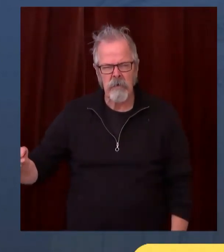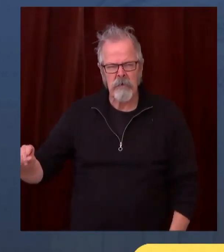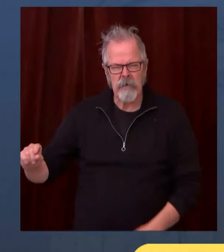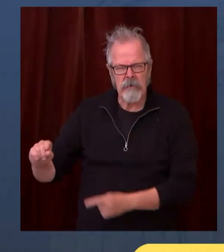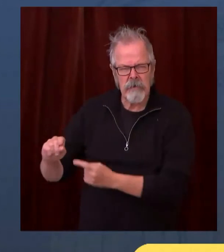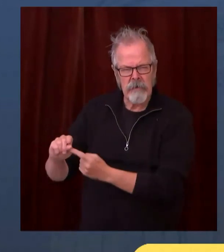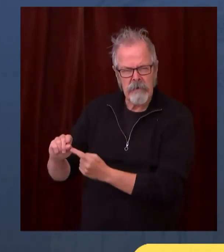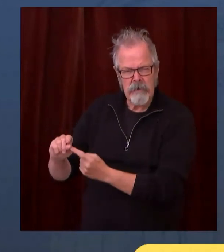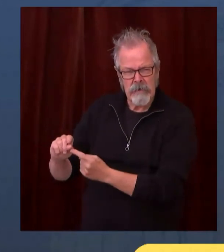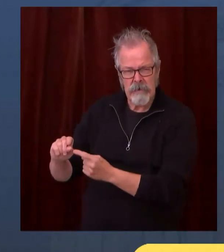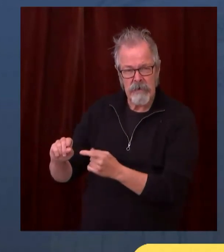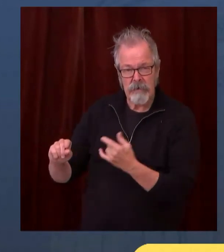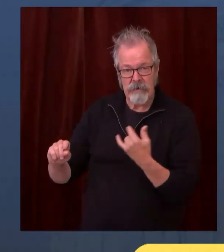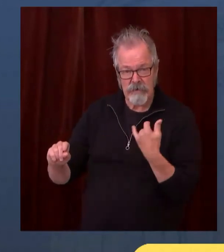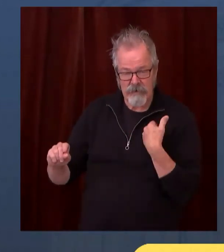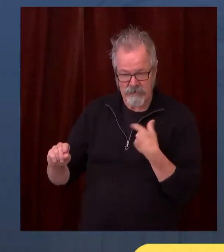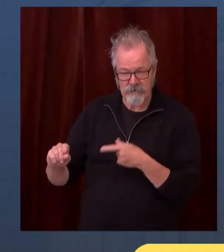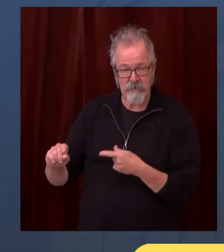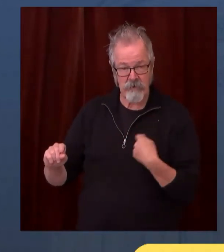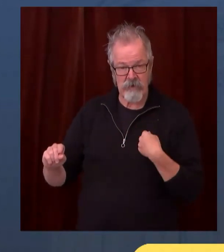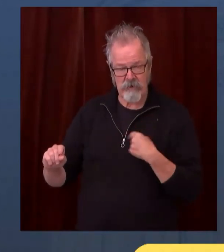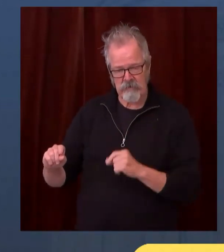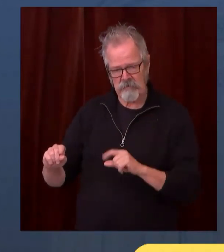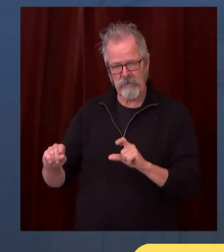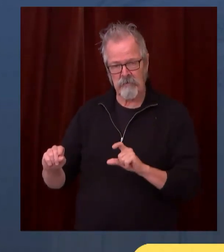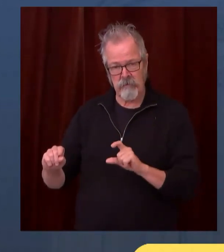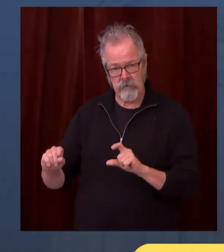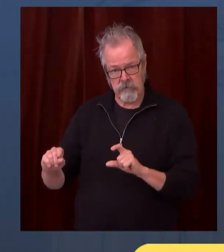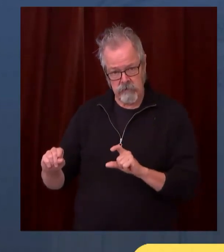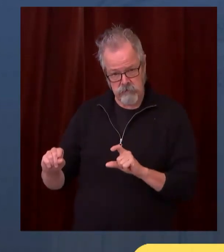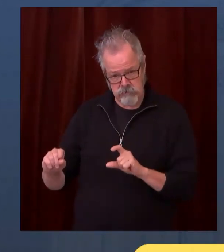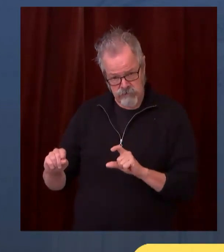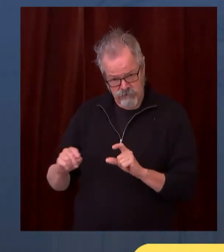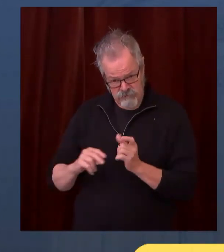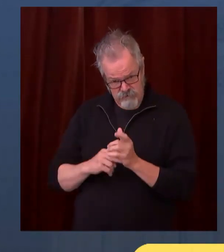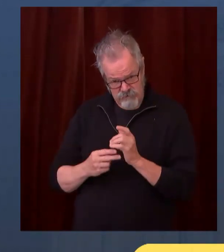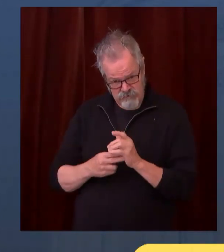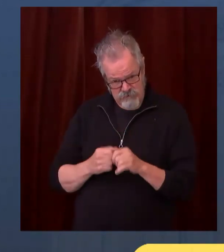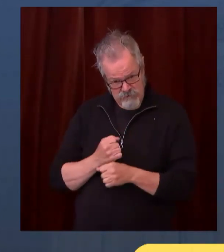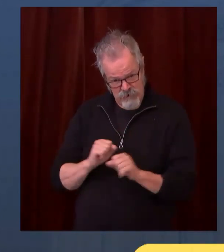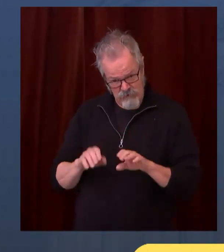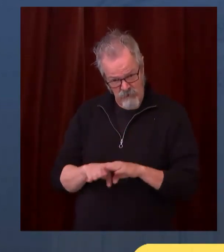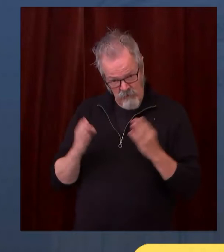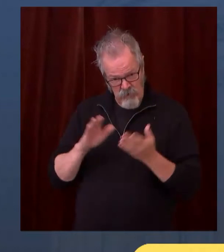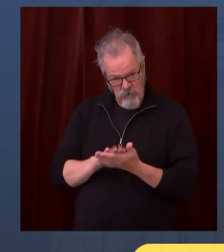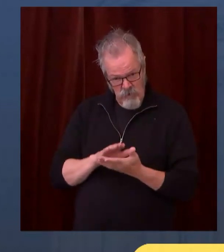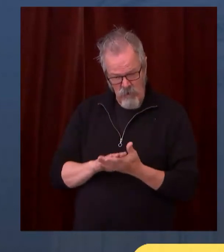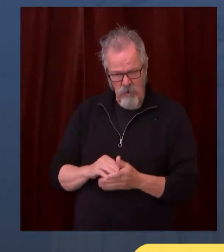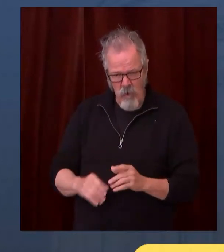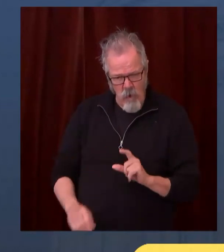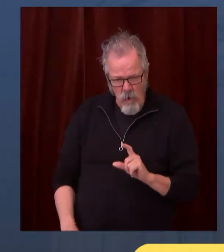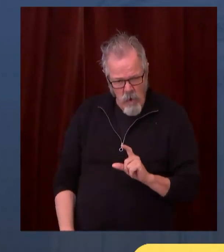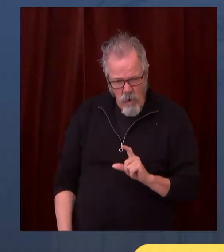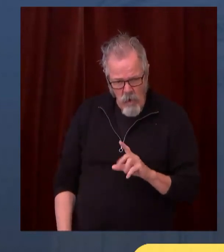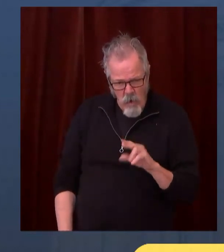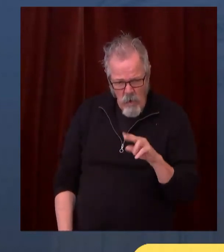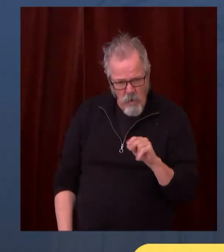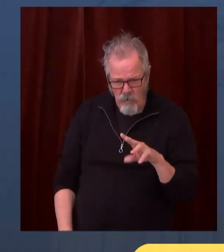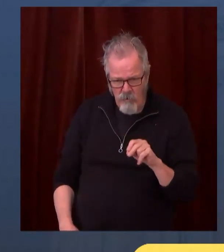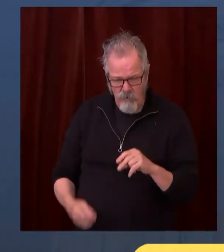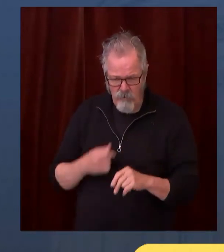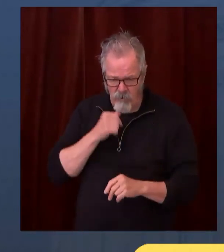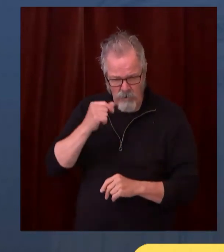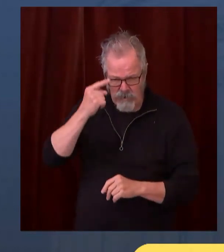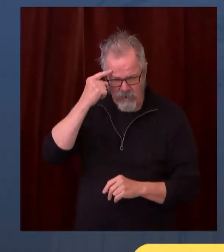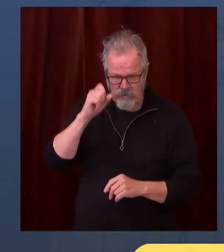could explode tomorrow. There's no certainty of this. And we want to take the steps that will prevent that from happening. We